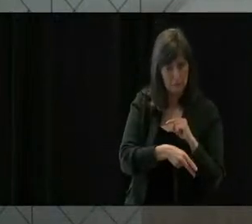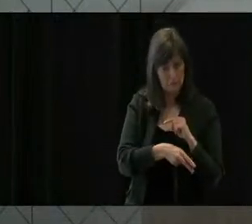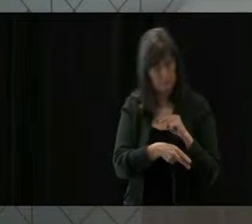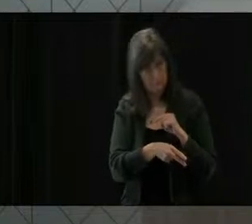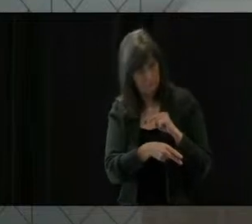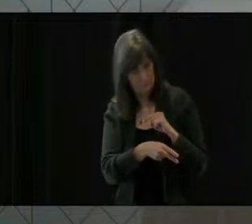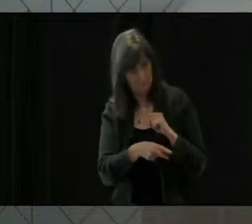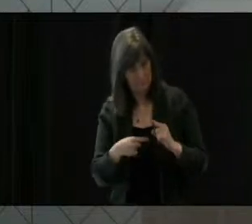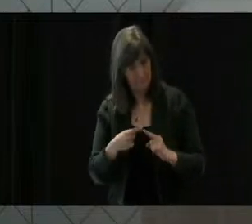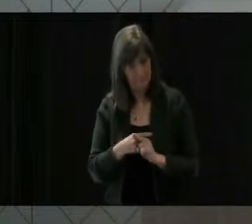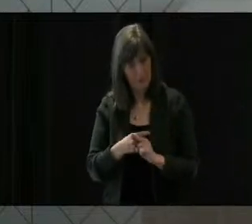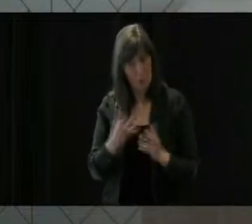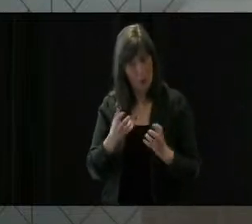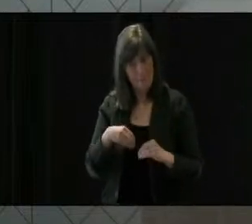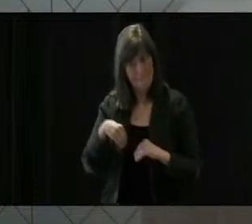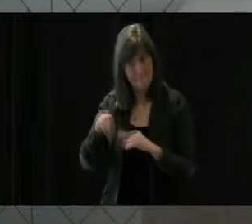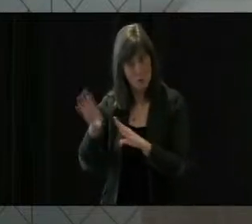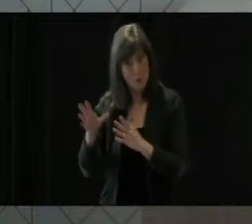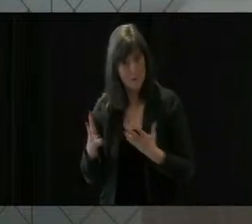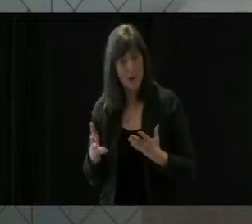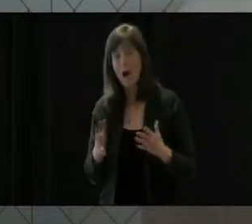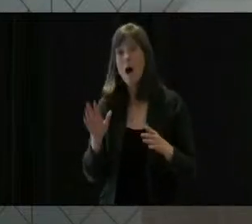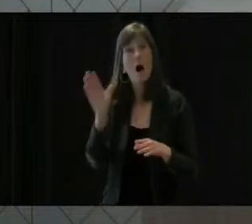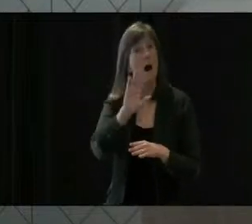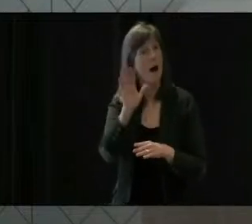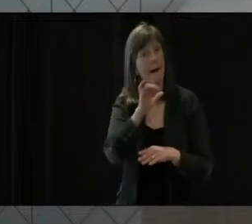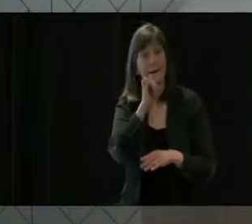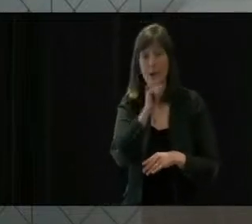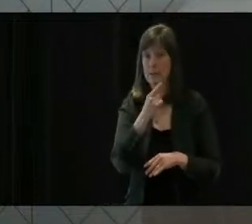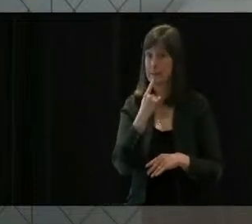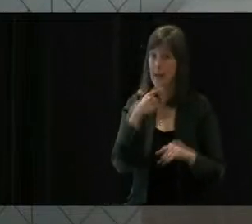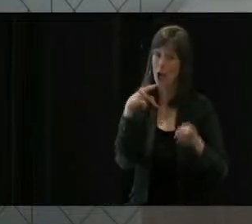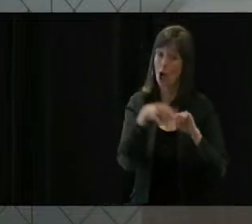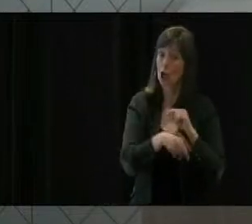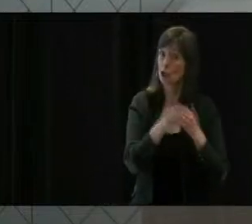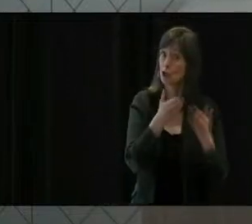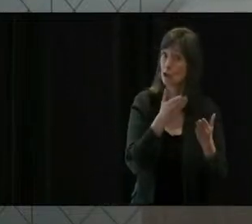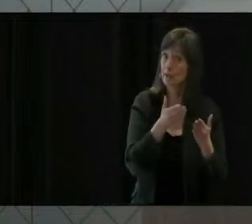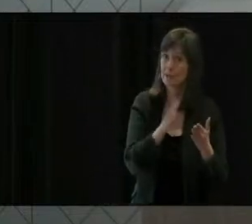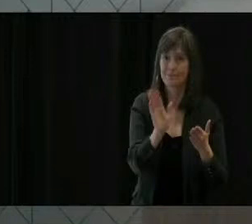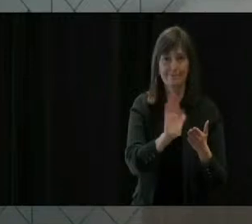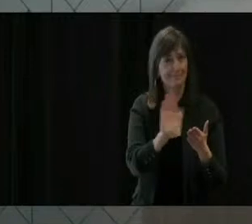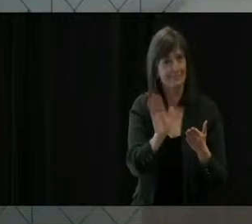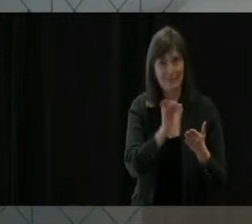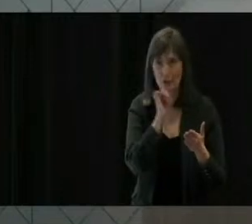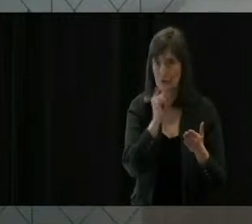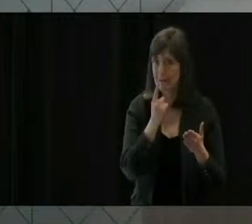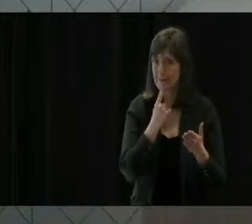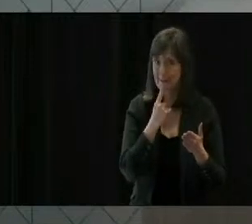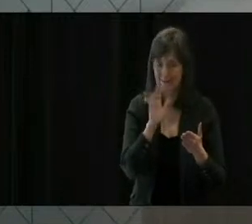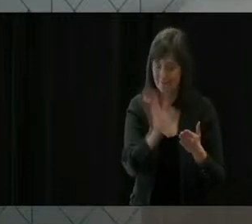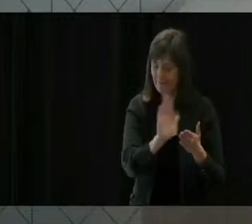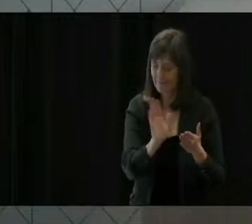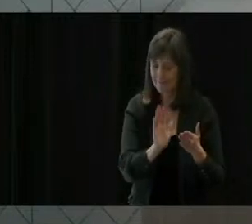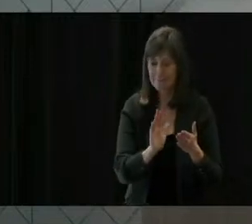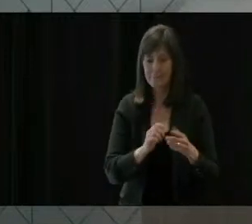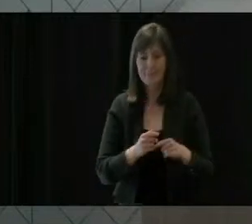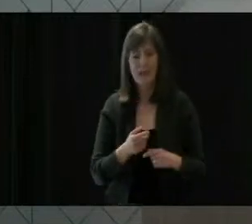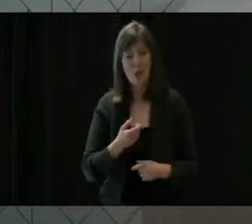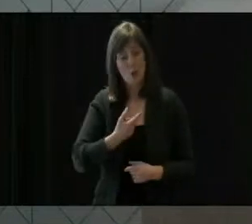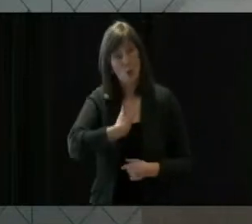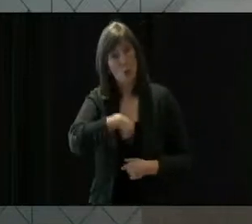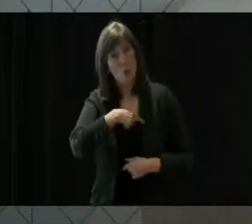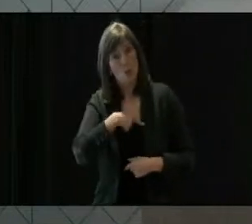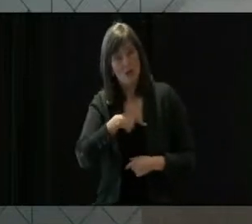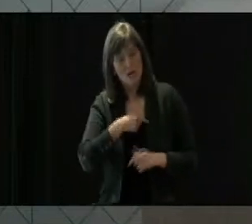I don't think you're necessarily going to get fewer services. I actually think if we weren't so rigidly